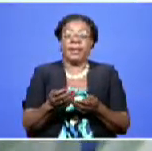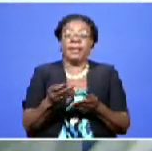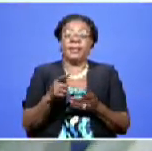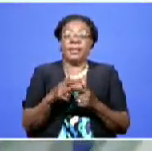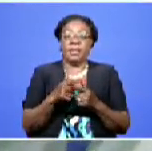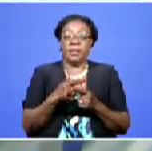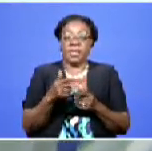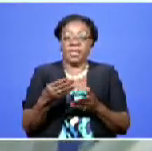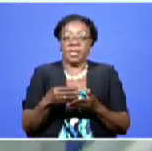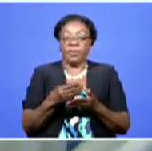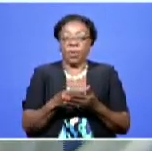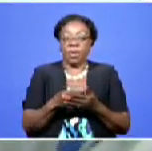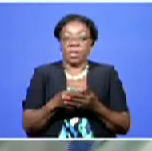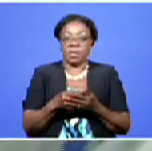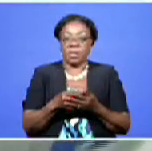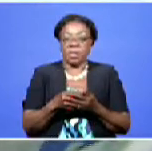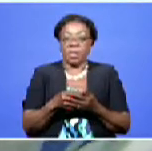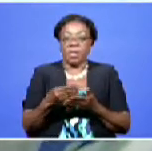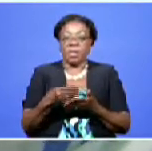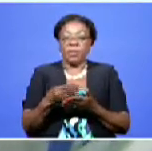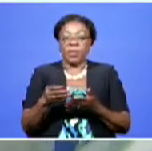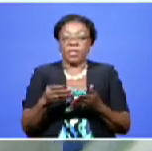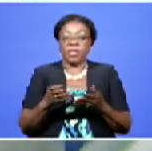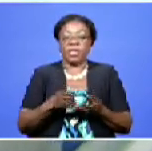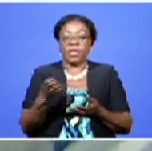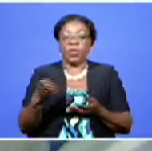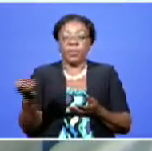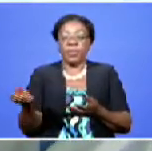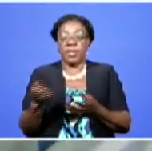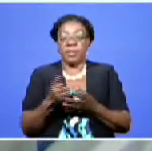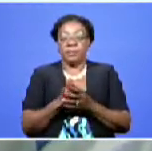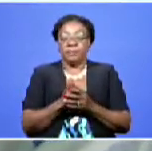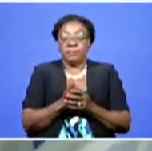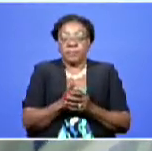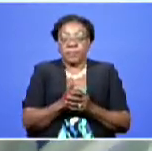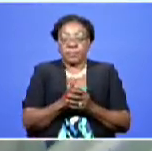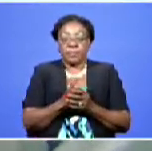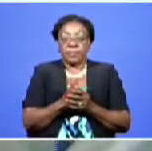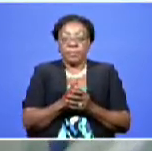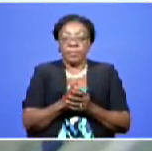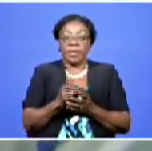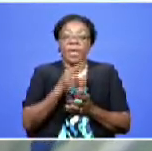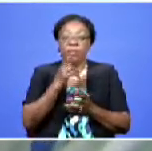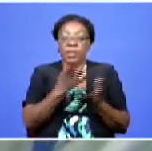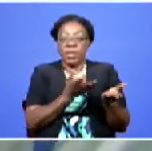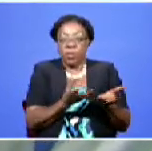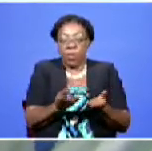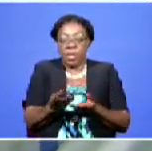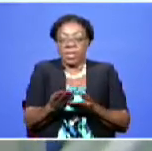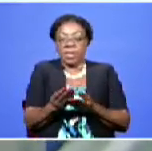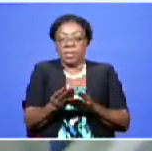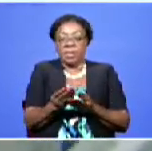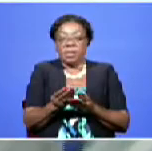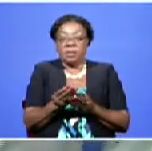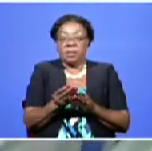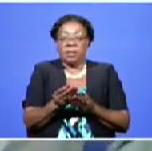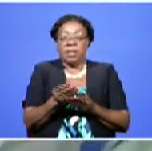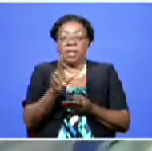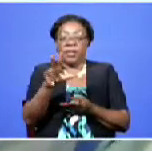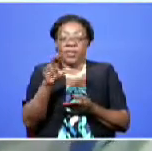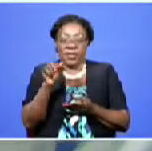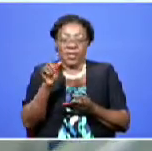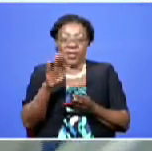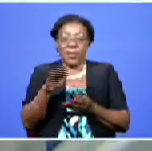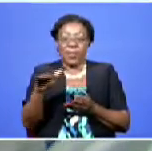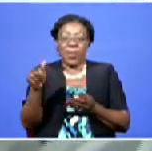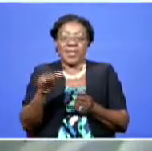with Overtime Sports, we were able to purchase the equipment needed. And I really wanted 30 balls